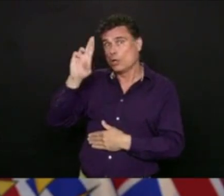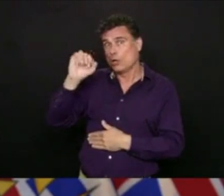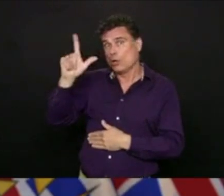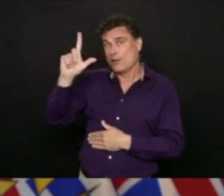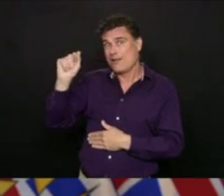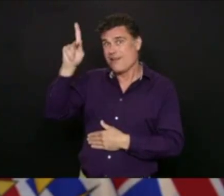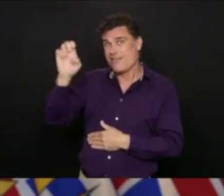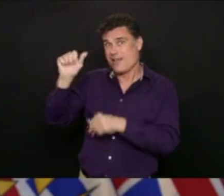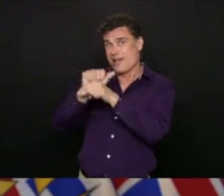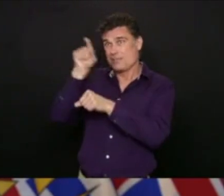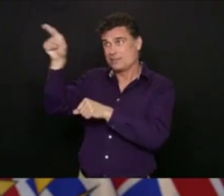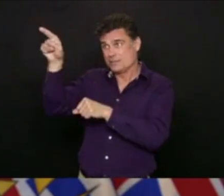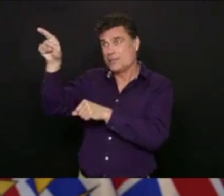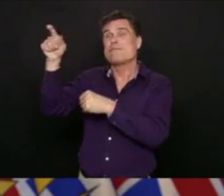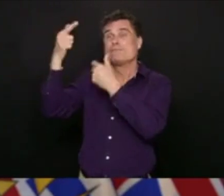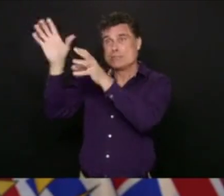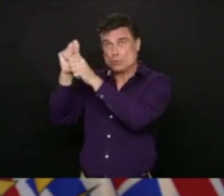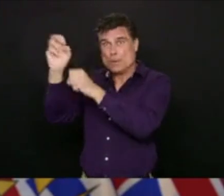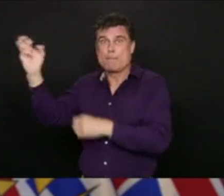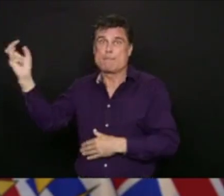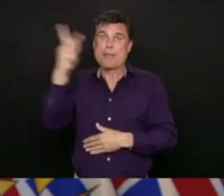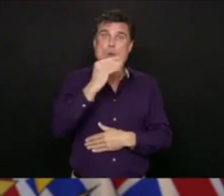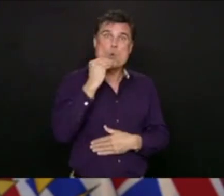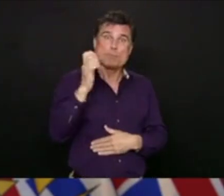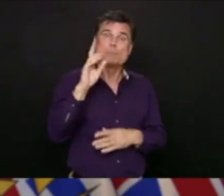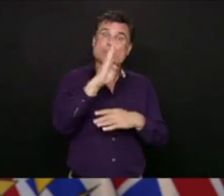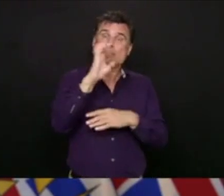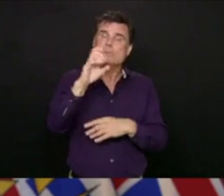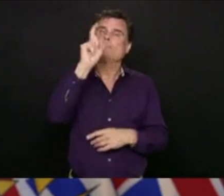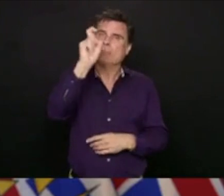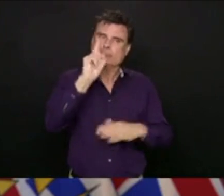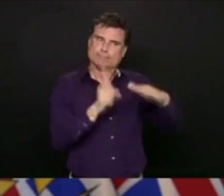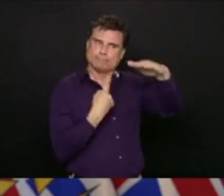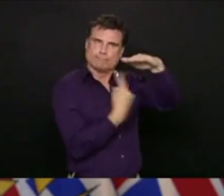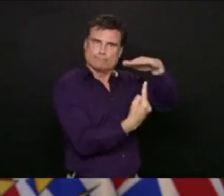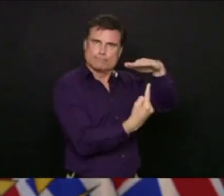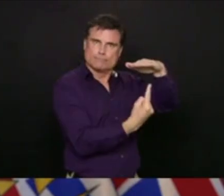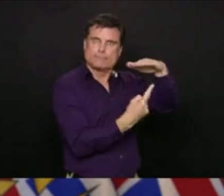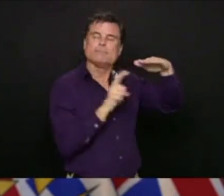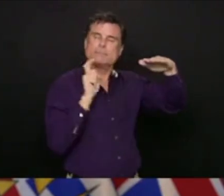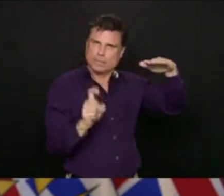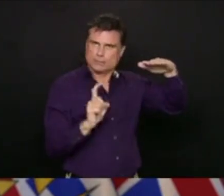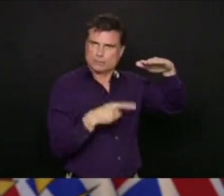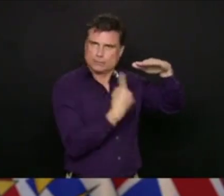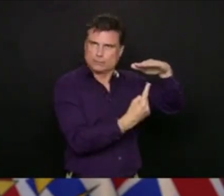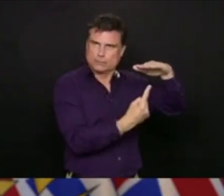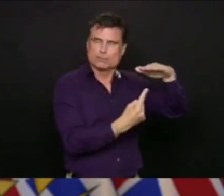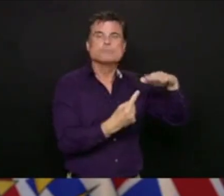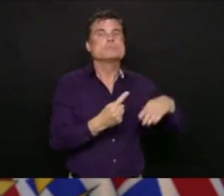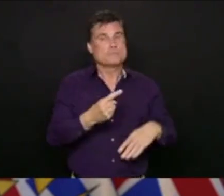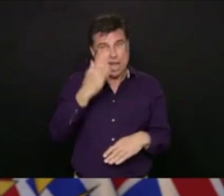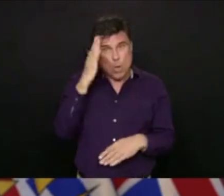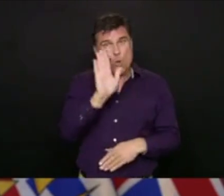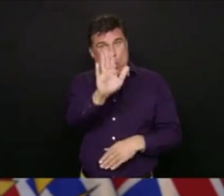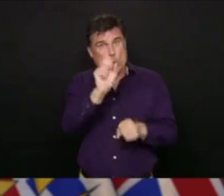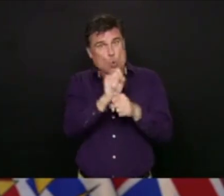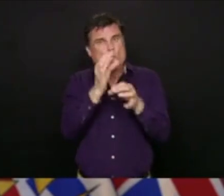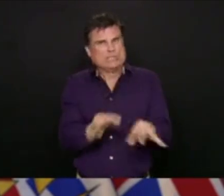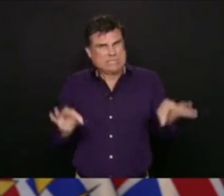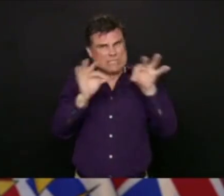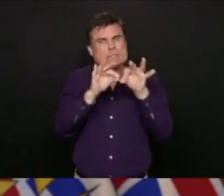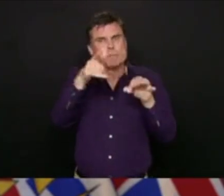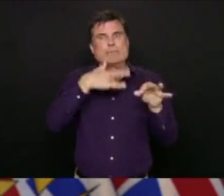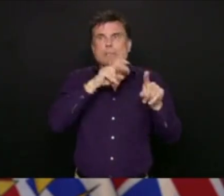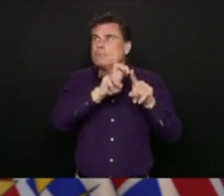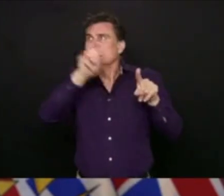know people, this is essential work, and people are going back and forth for work. But as cases continue to be found